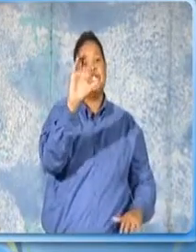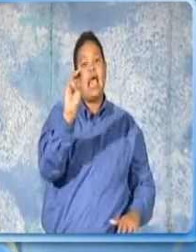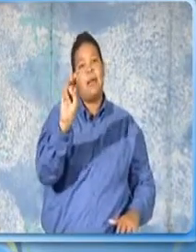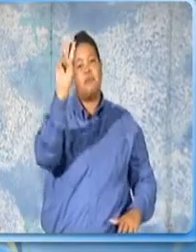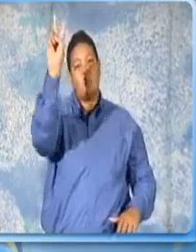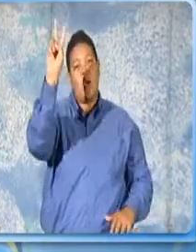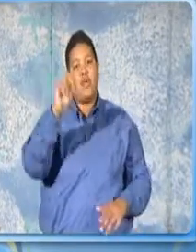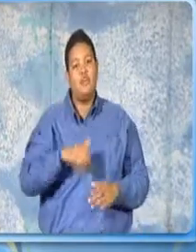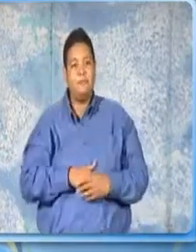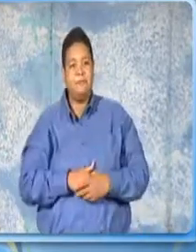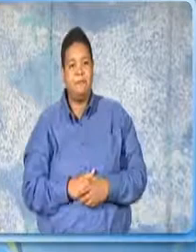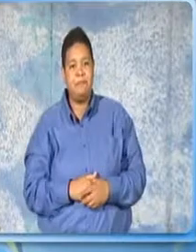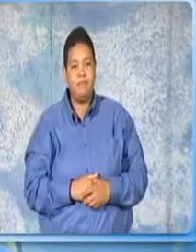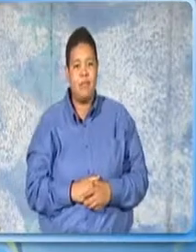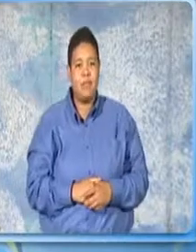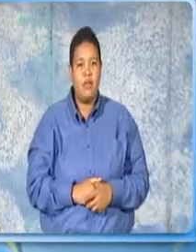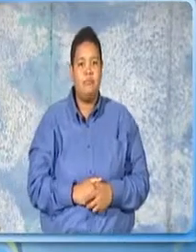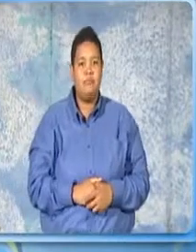squared.